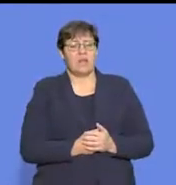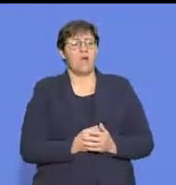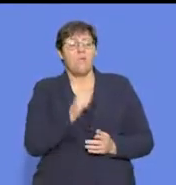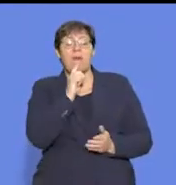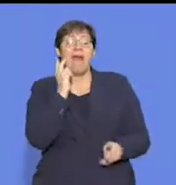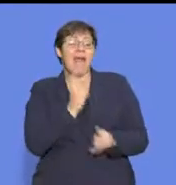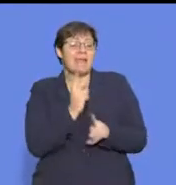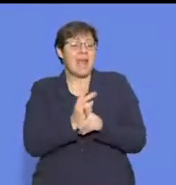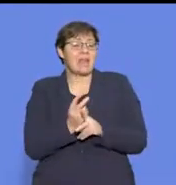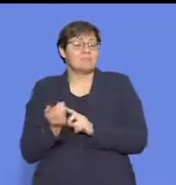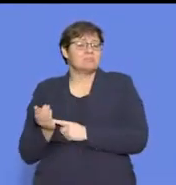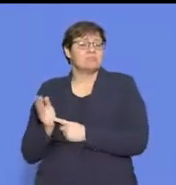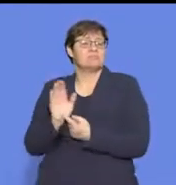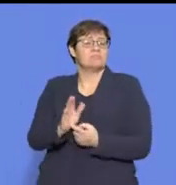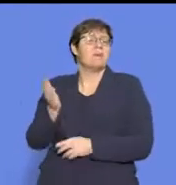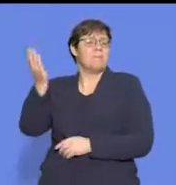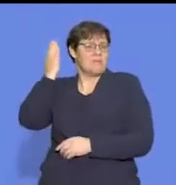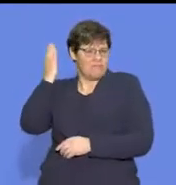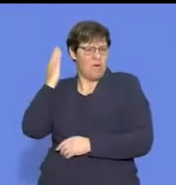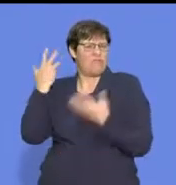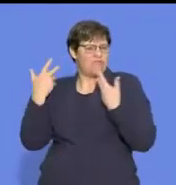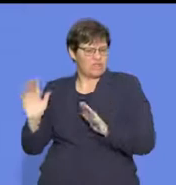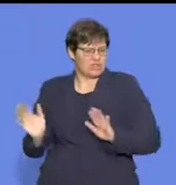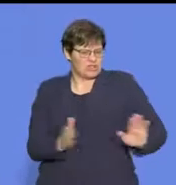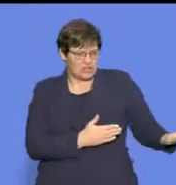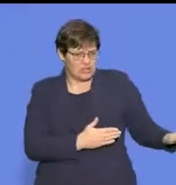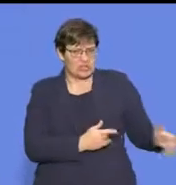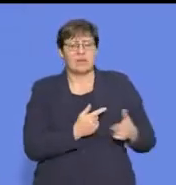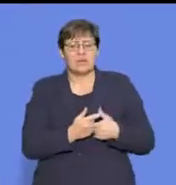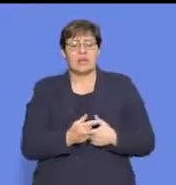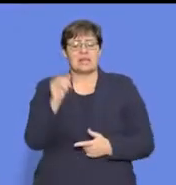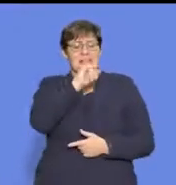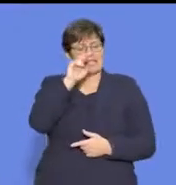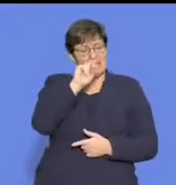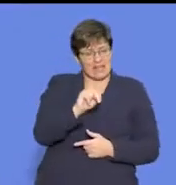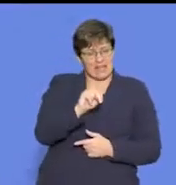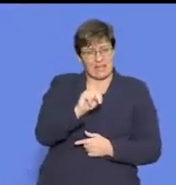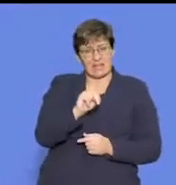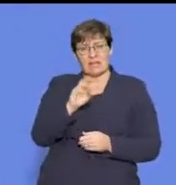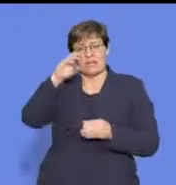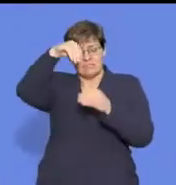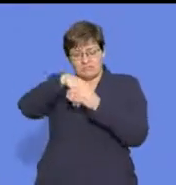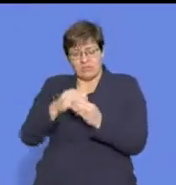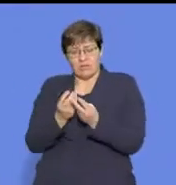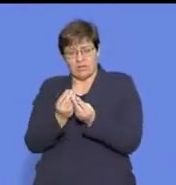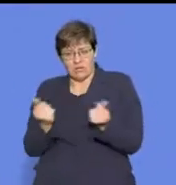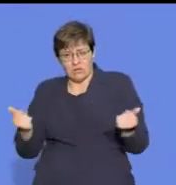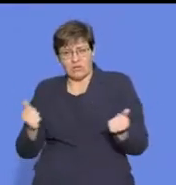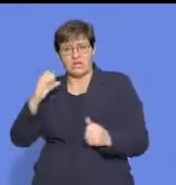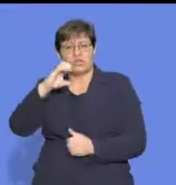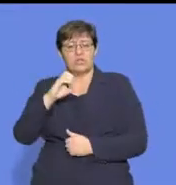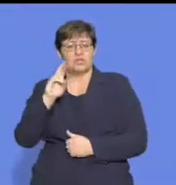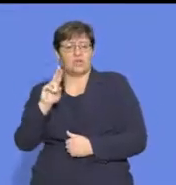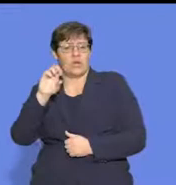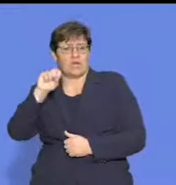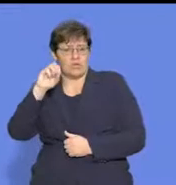by referring again to what we've done previously, where we took some zinc and we placed it into a solution of